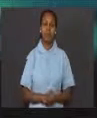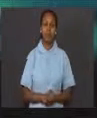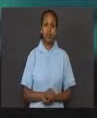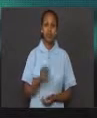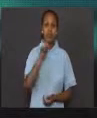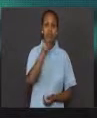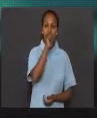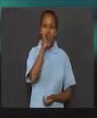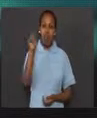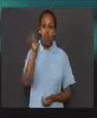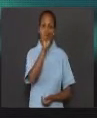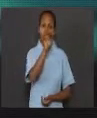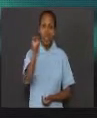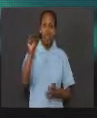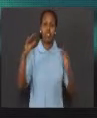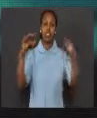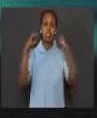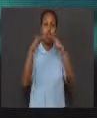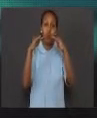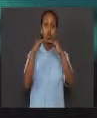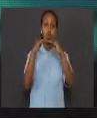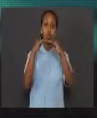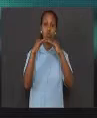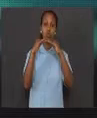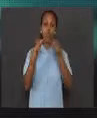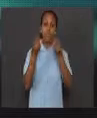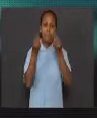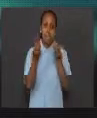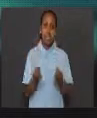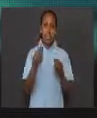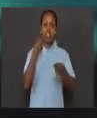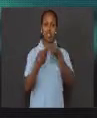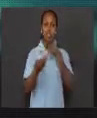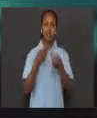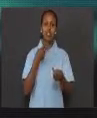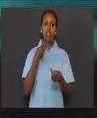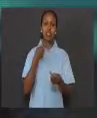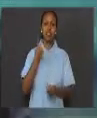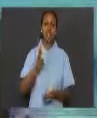Linear momentum is equal to mass times velocity.